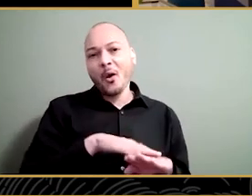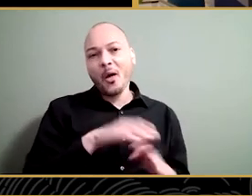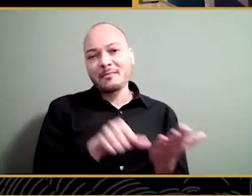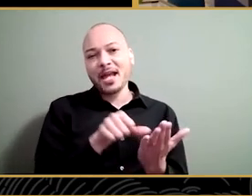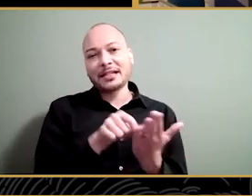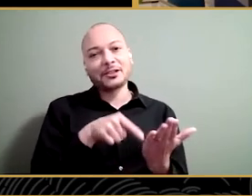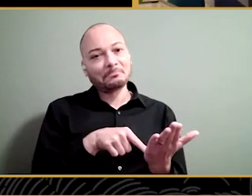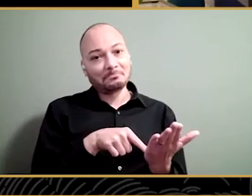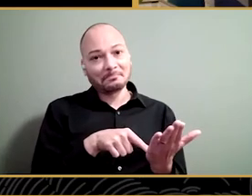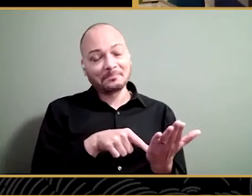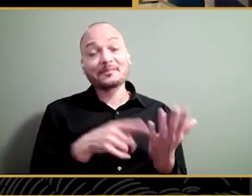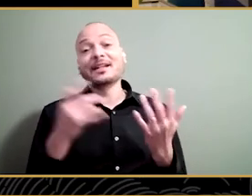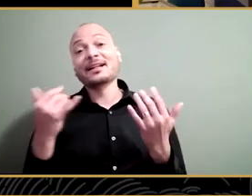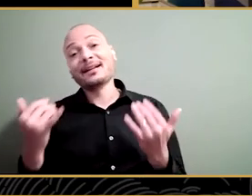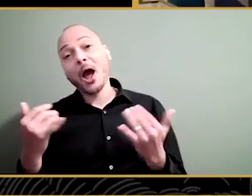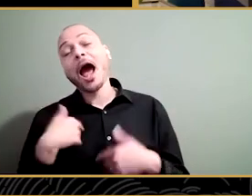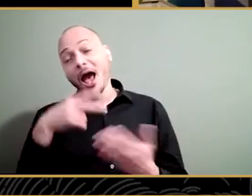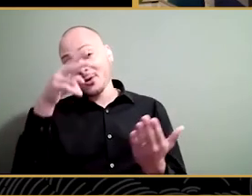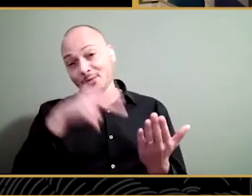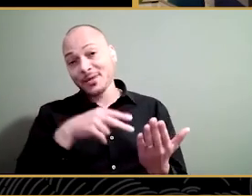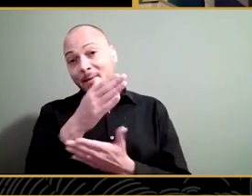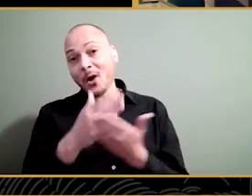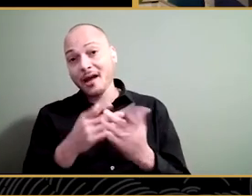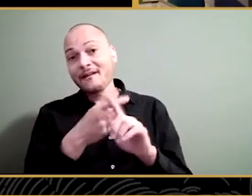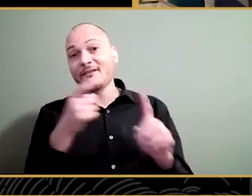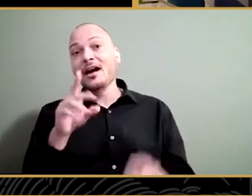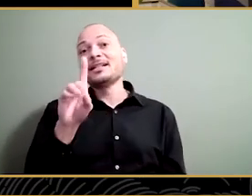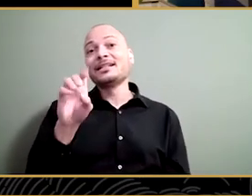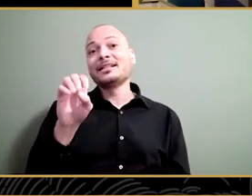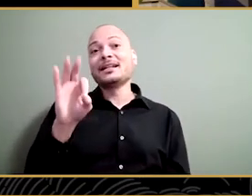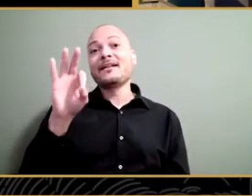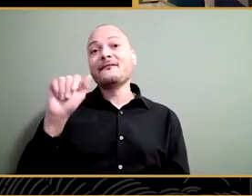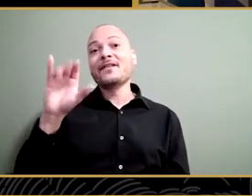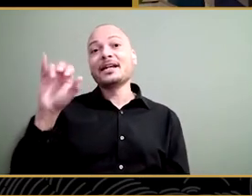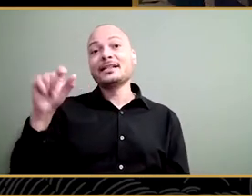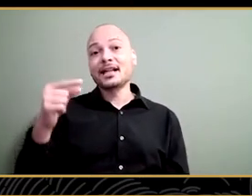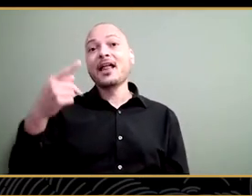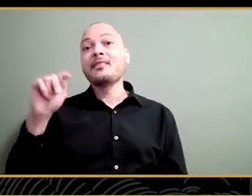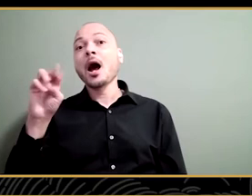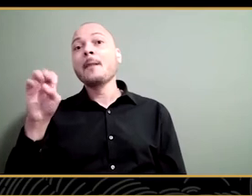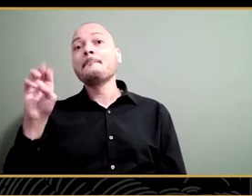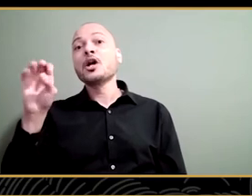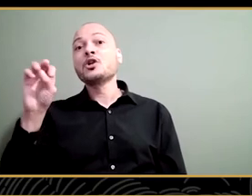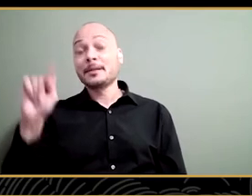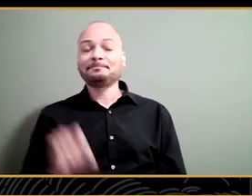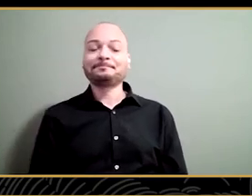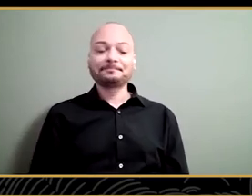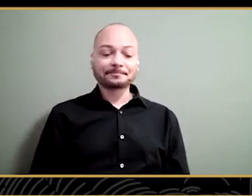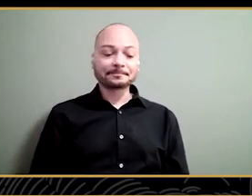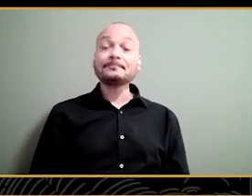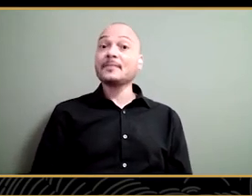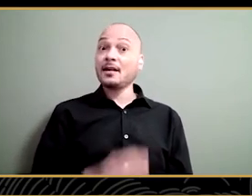page And now I'll read a selection from Defacing the Monument In the fifth floor